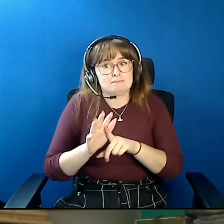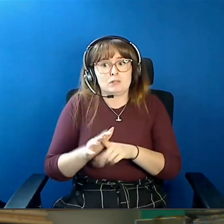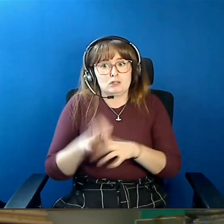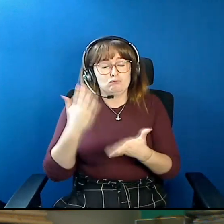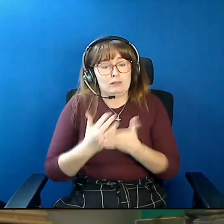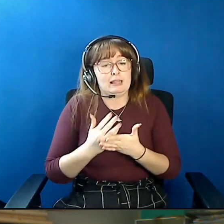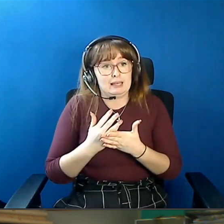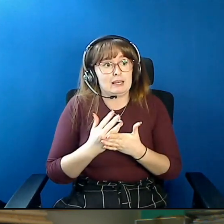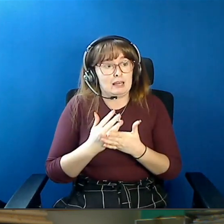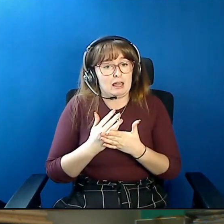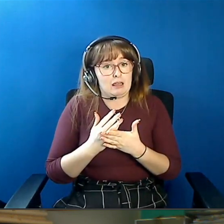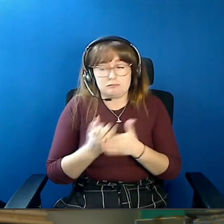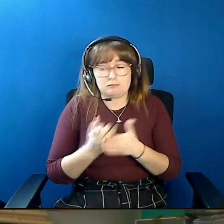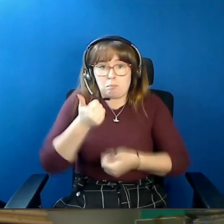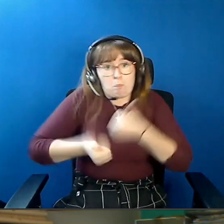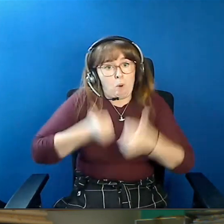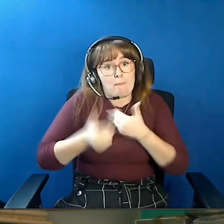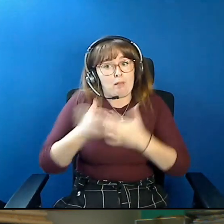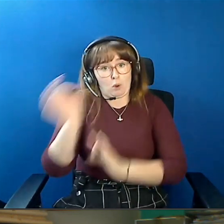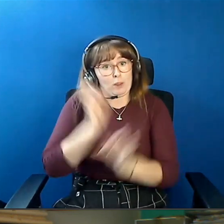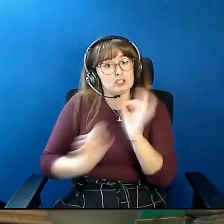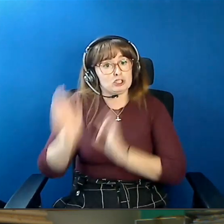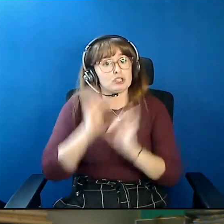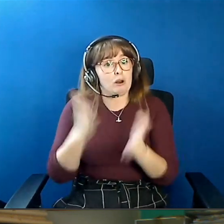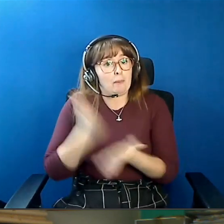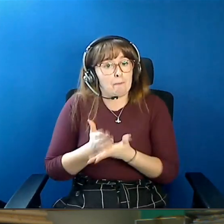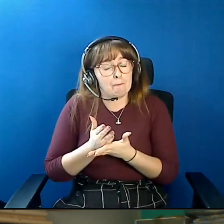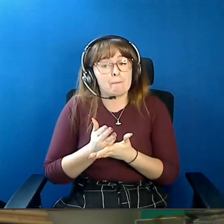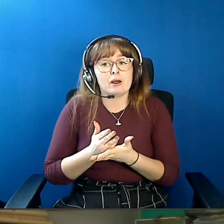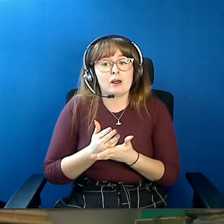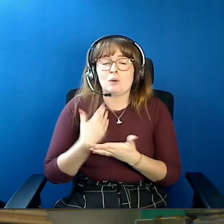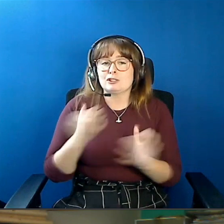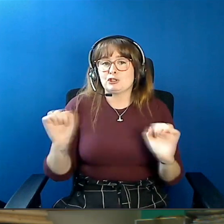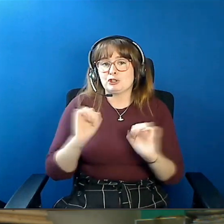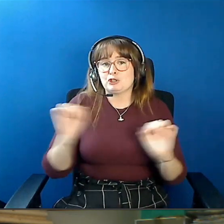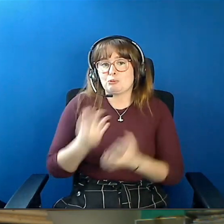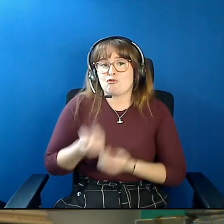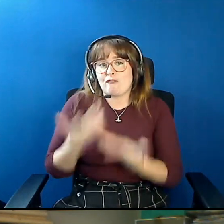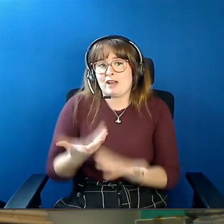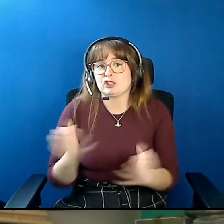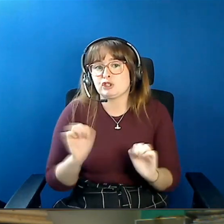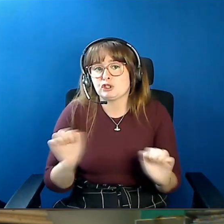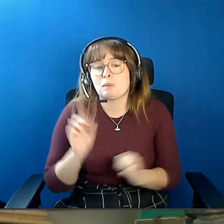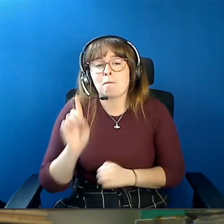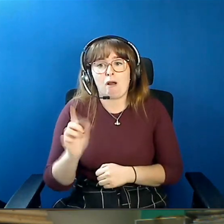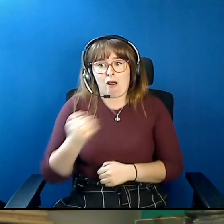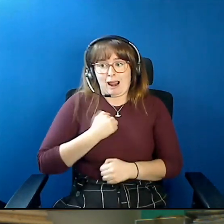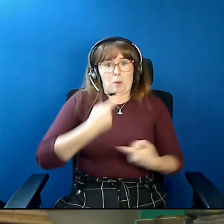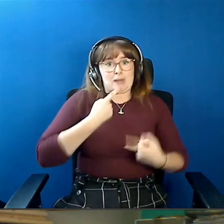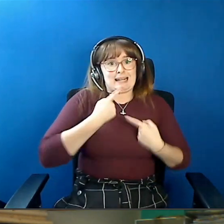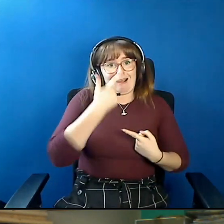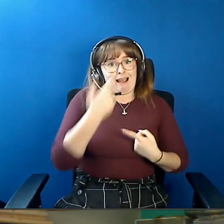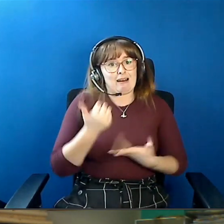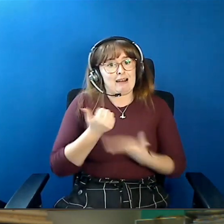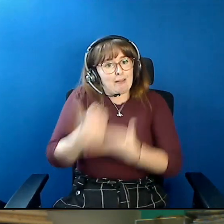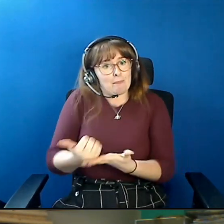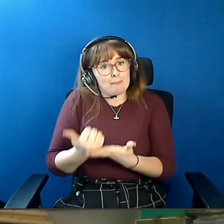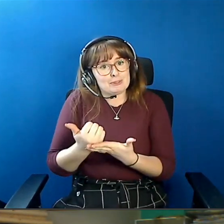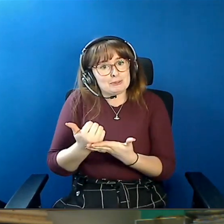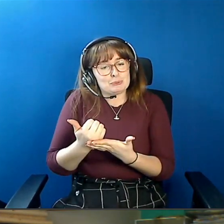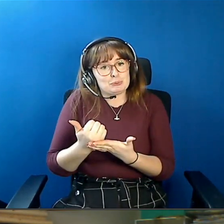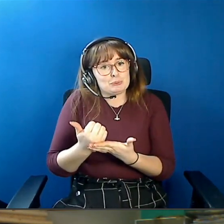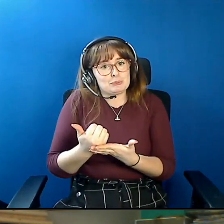topical question, and it's not a service that we currently provide, but it's definitely one that our data can feed into, or any kind of housing